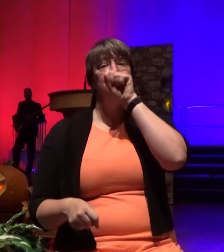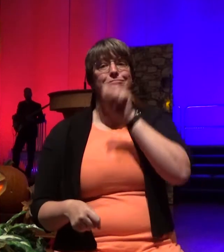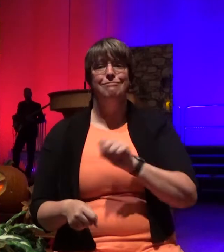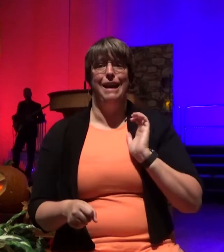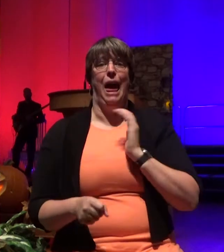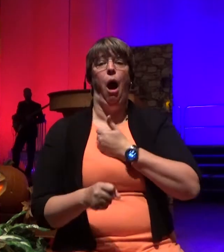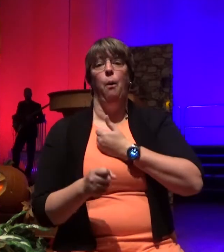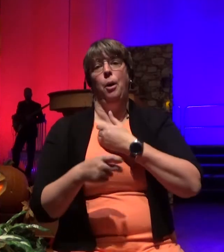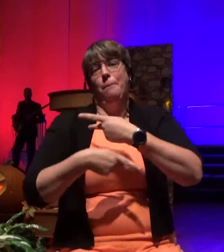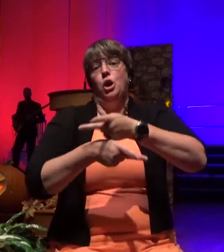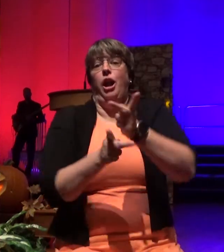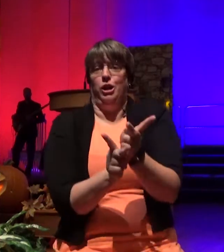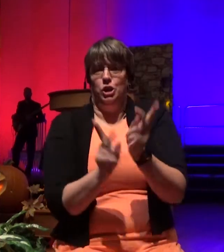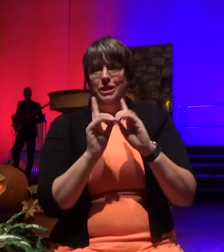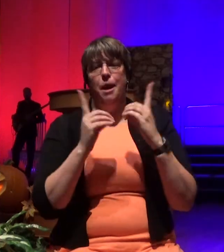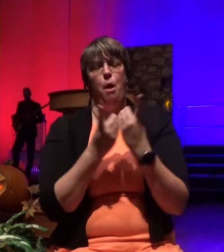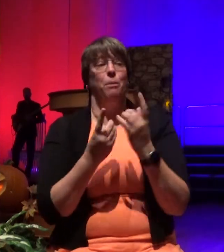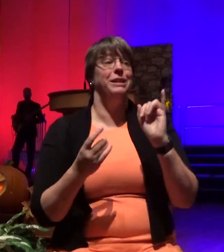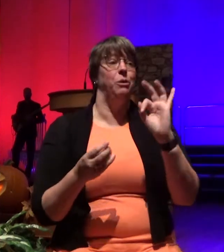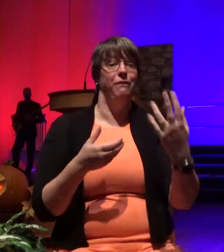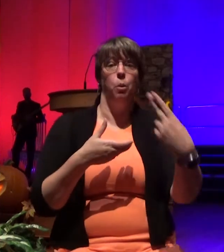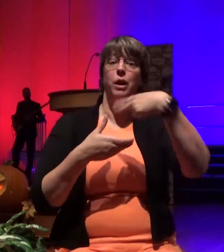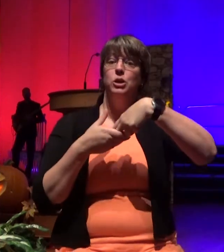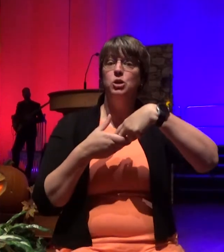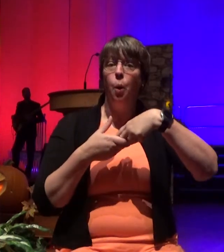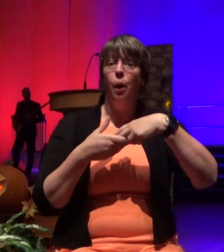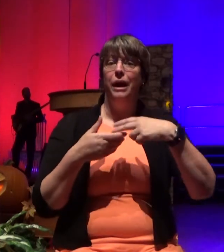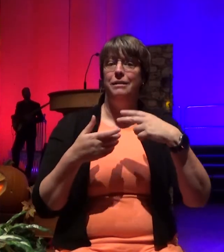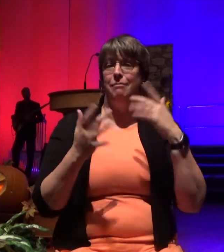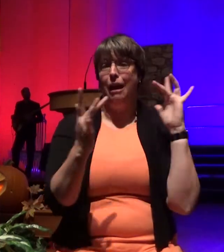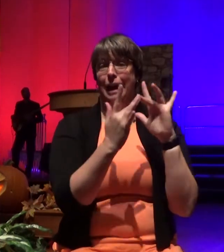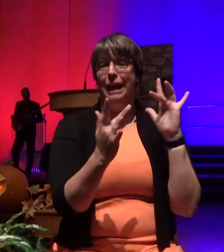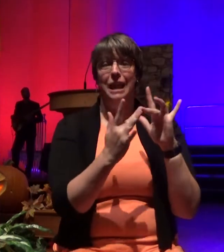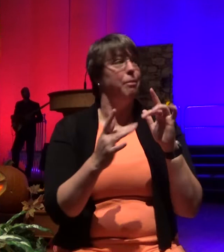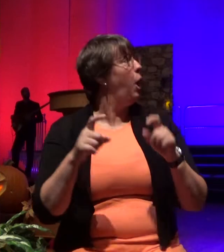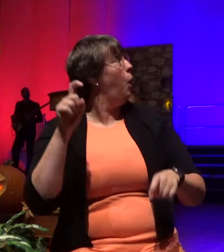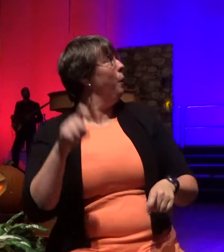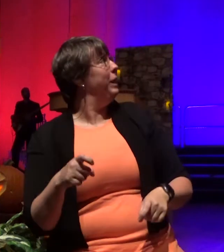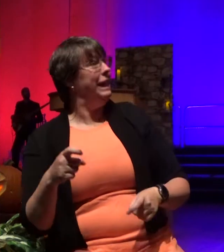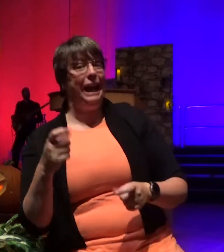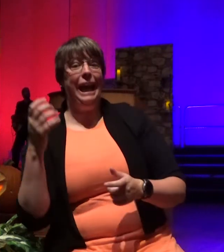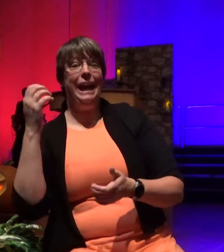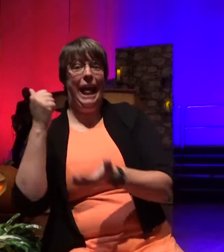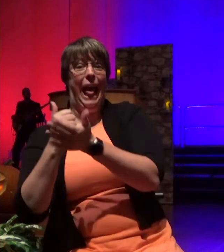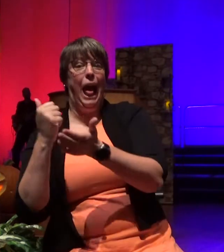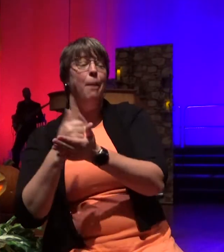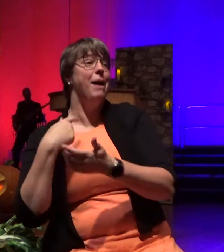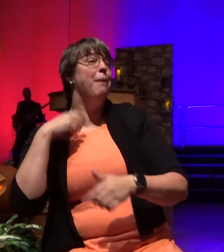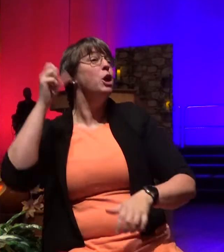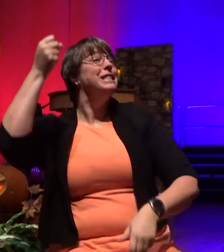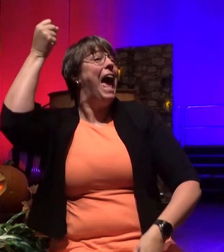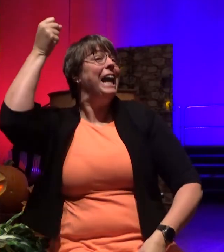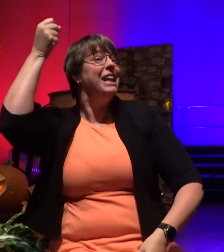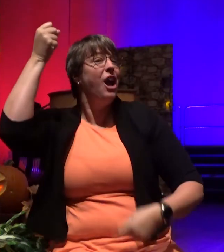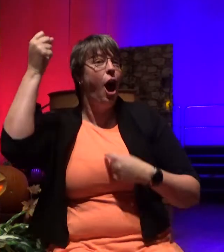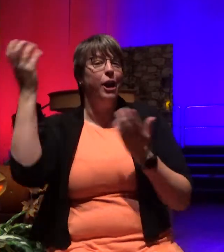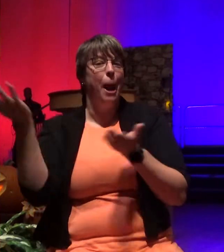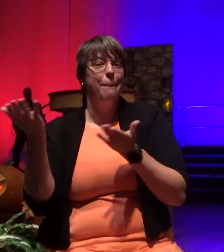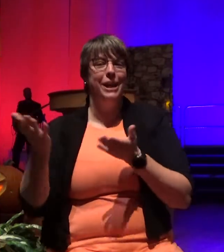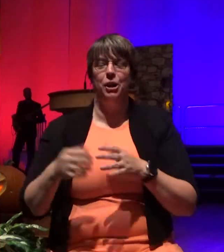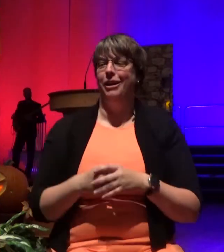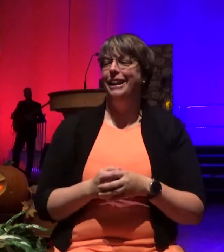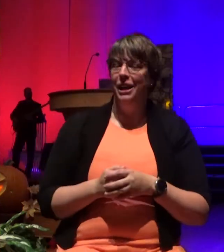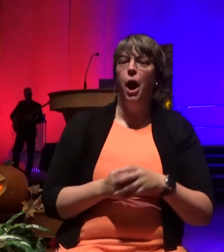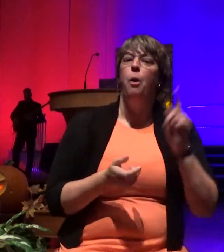you'd like to join us, get a hold of these guys. We need help. Seriously, I'm hanging on up here. He's just hanging out for dear life. And we're cleaning the inside